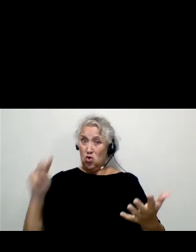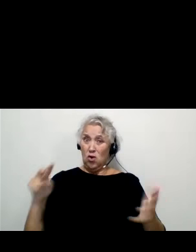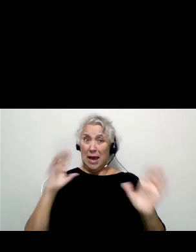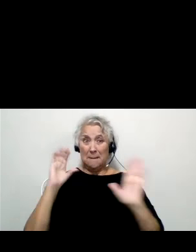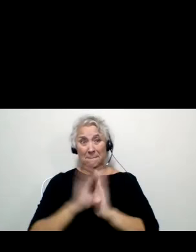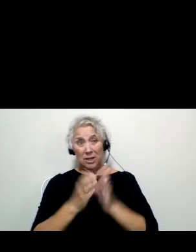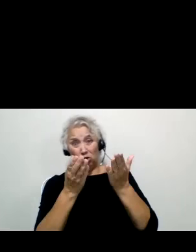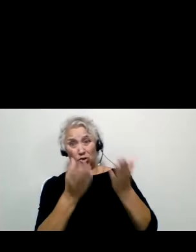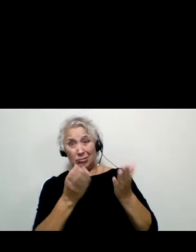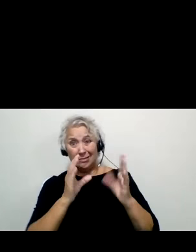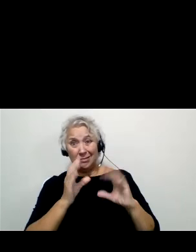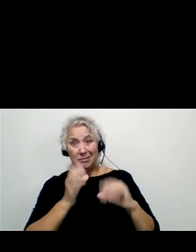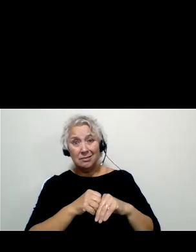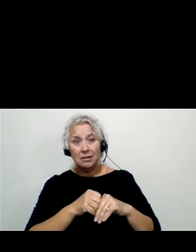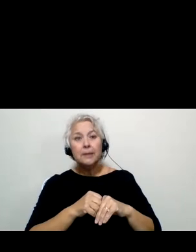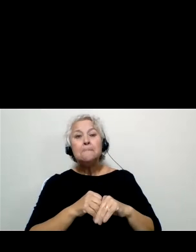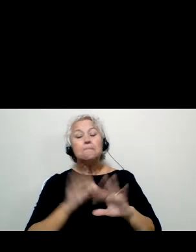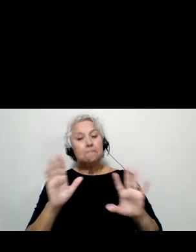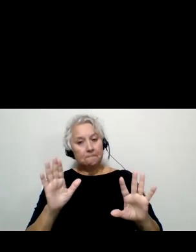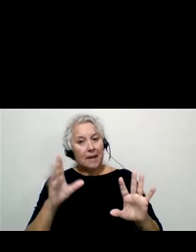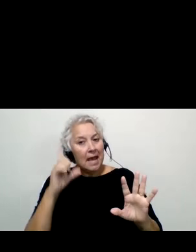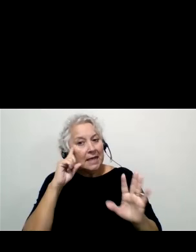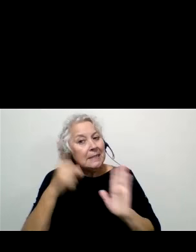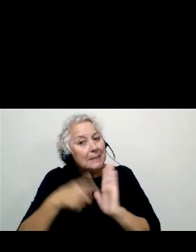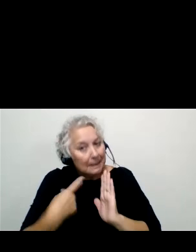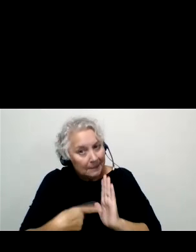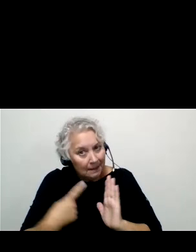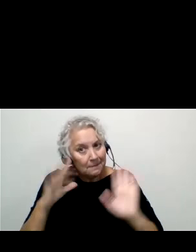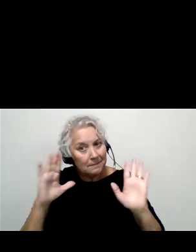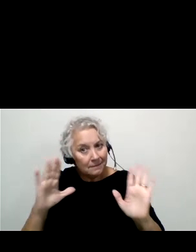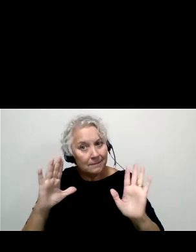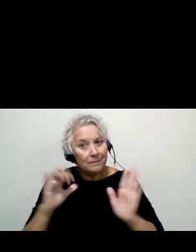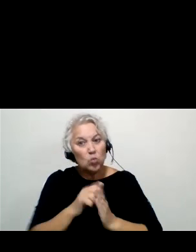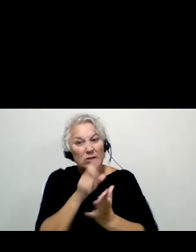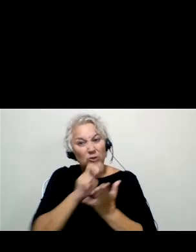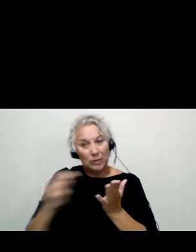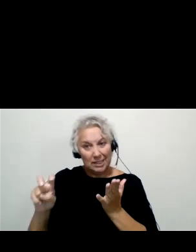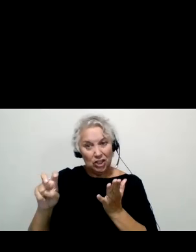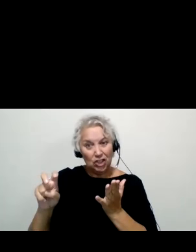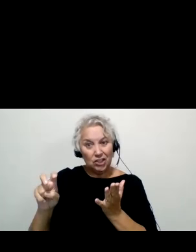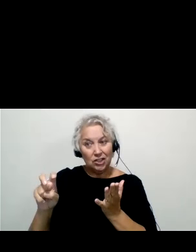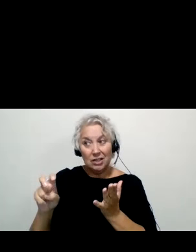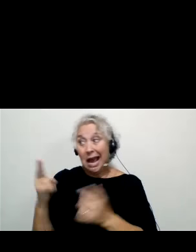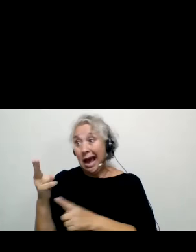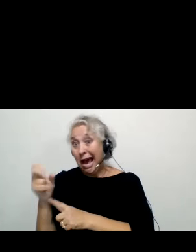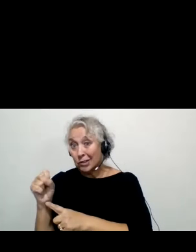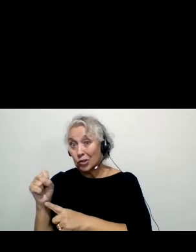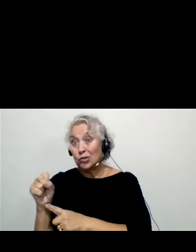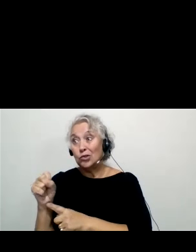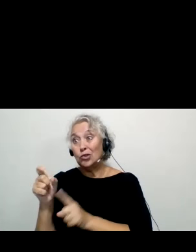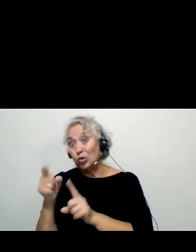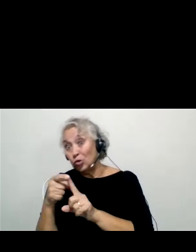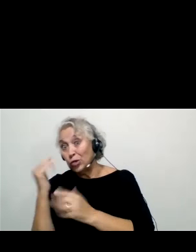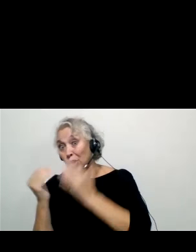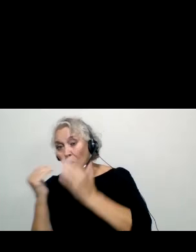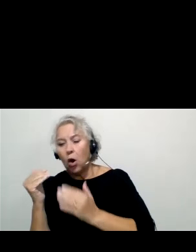here, now, while I think sometimes, especially with transition, when we're transitioning from high school into adulthood, we look